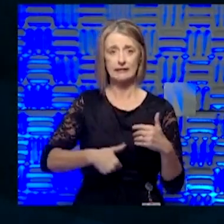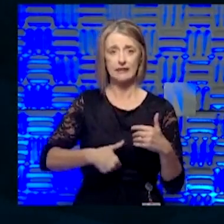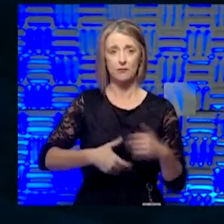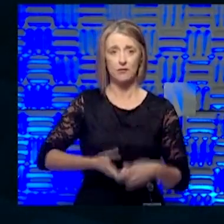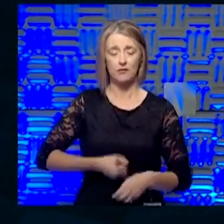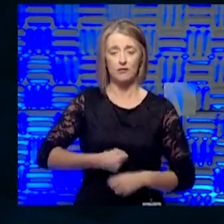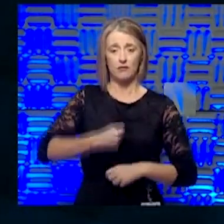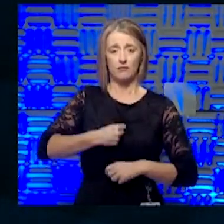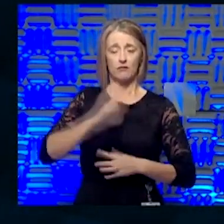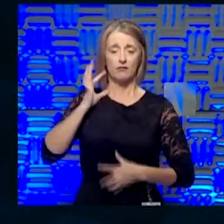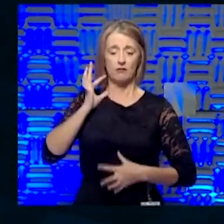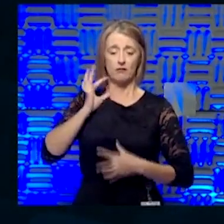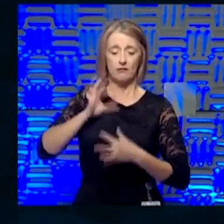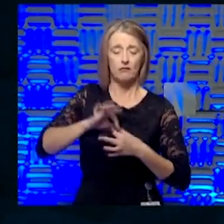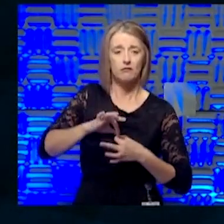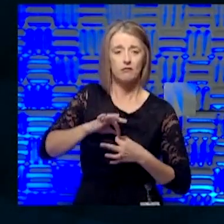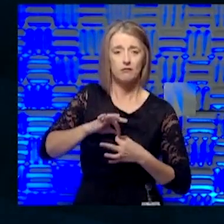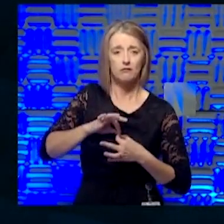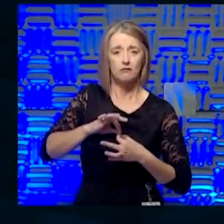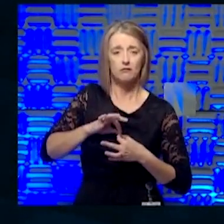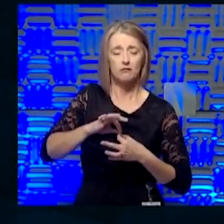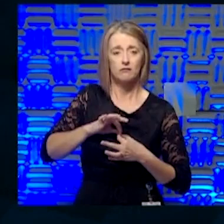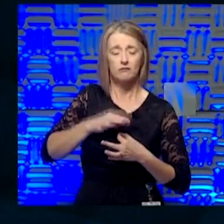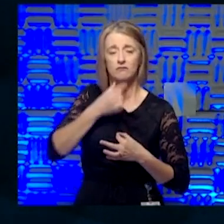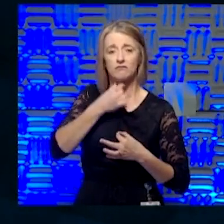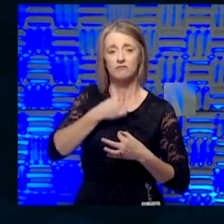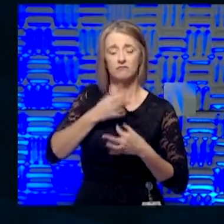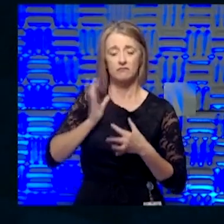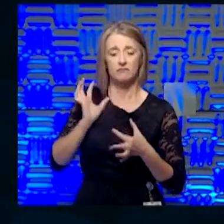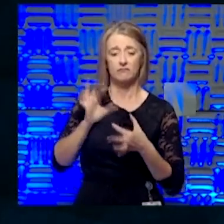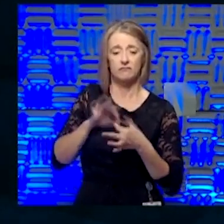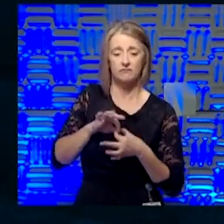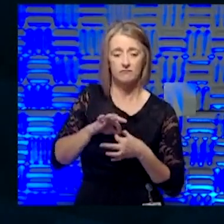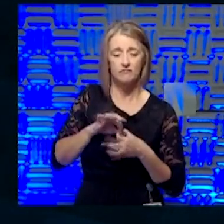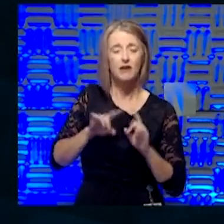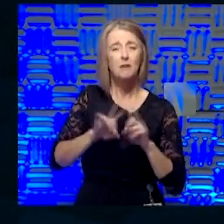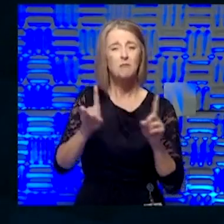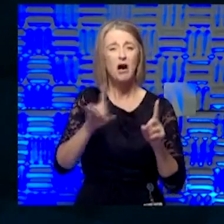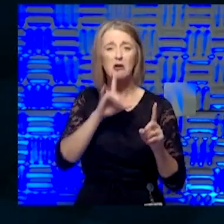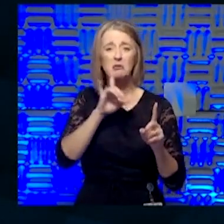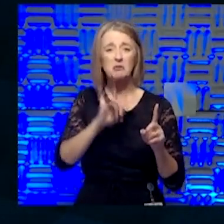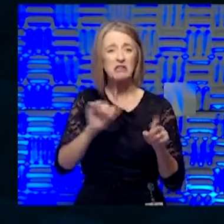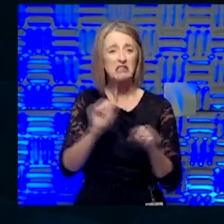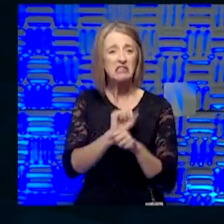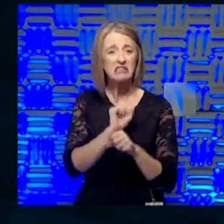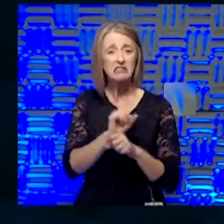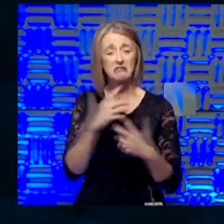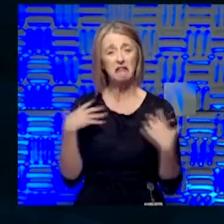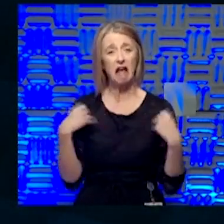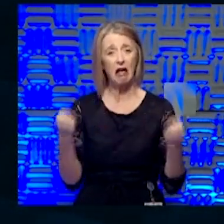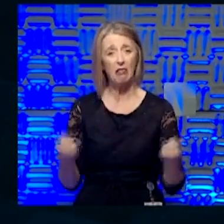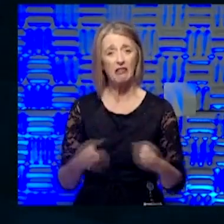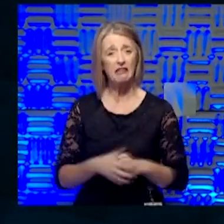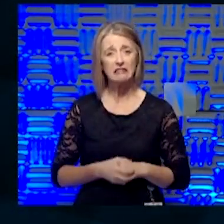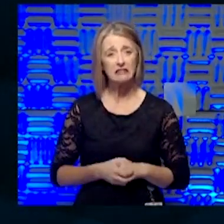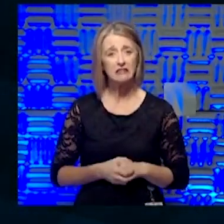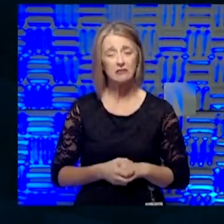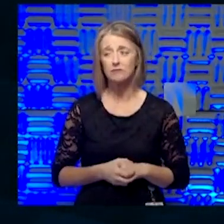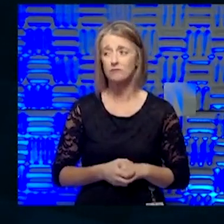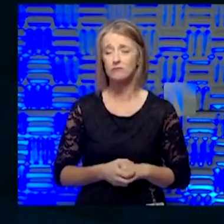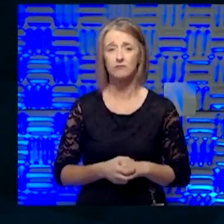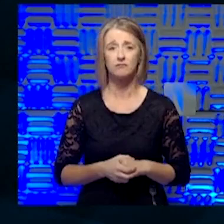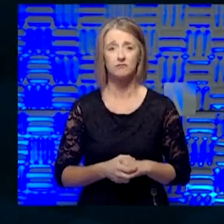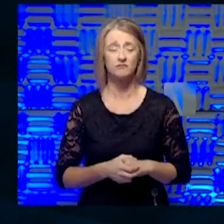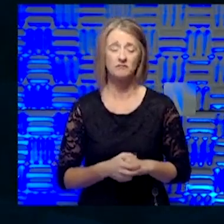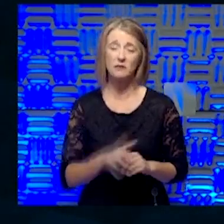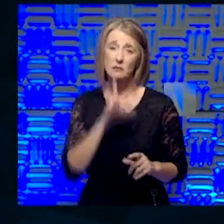and reattached to what little bit of his esophagus was left. But otherwise, he was healthy. Yeah, and he looks like